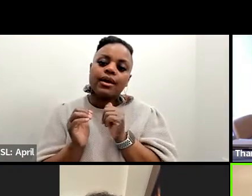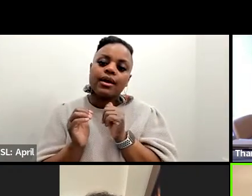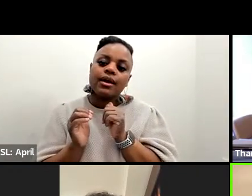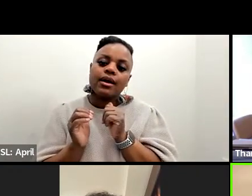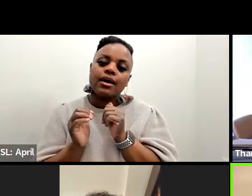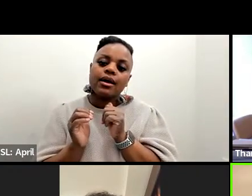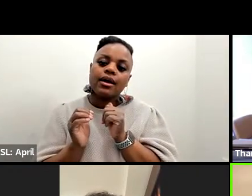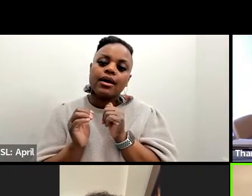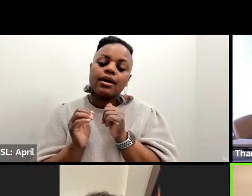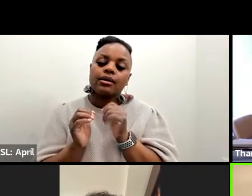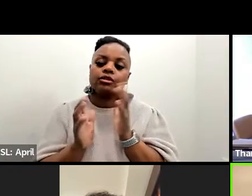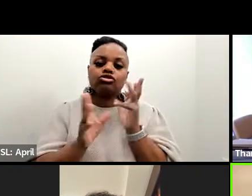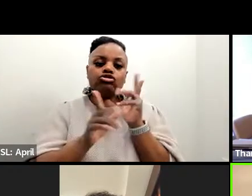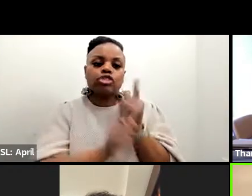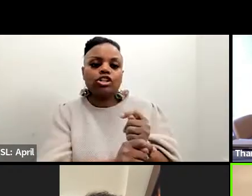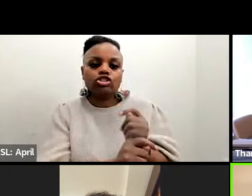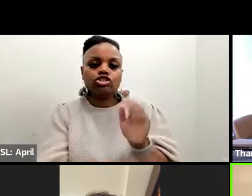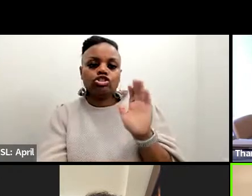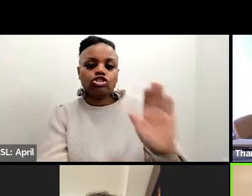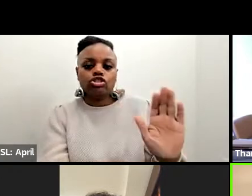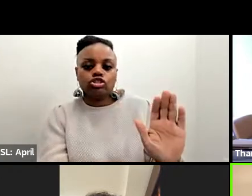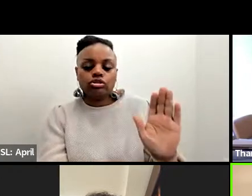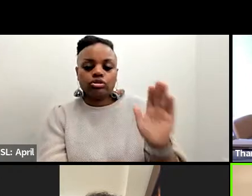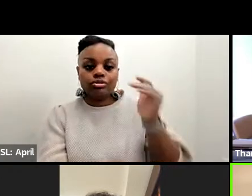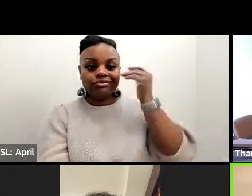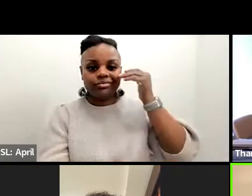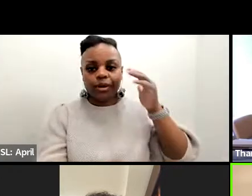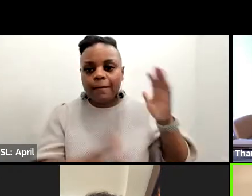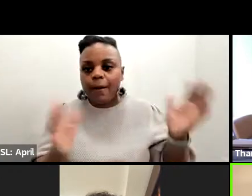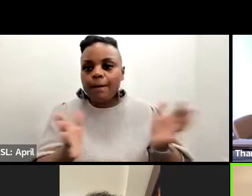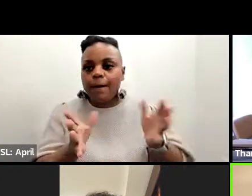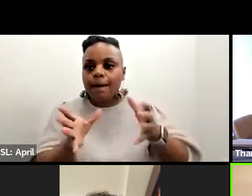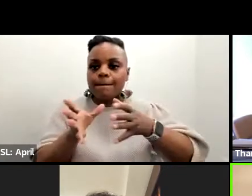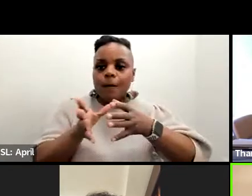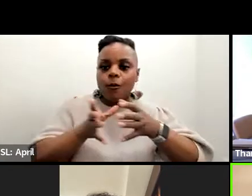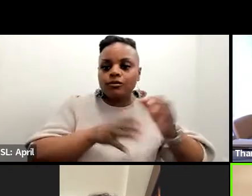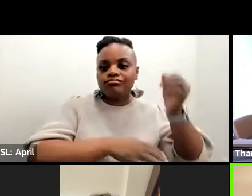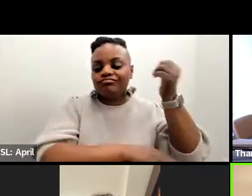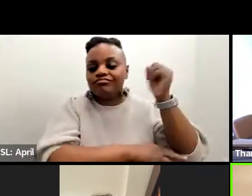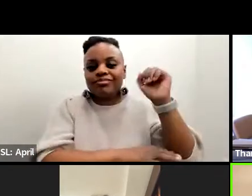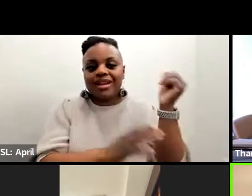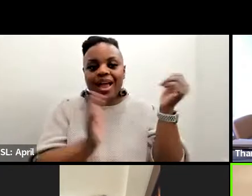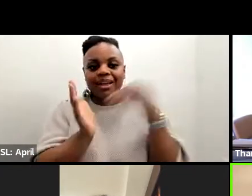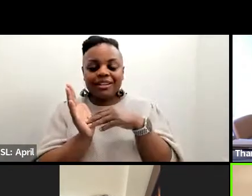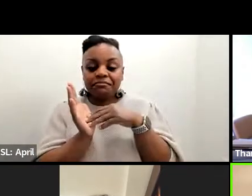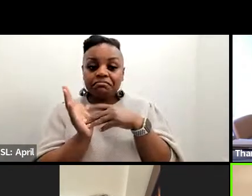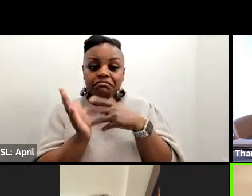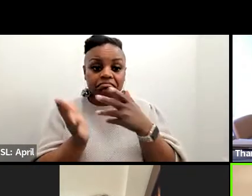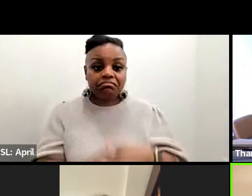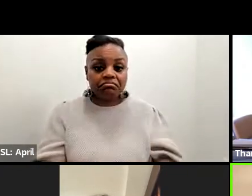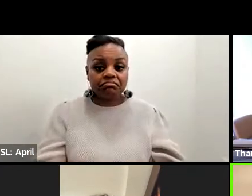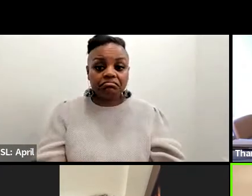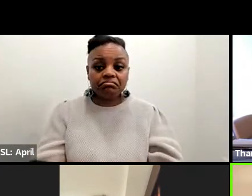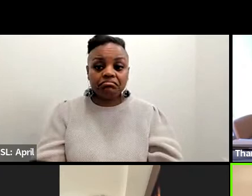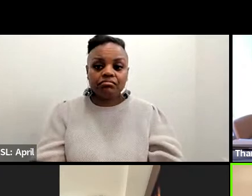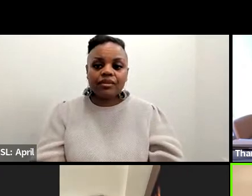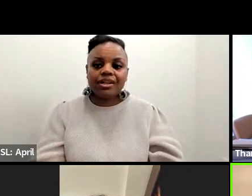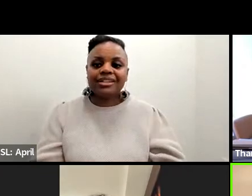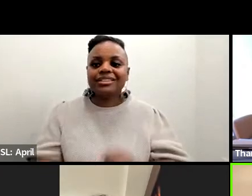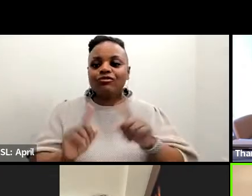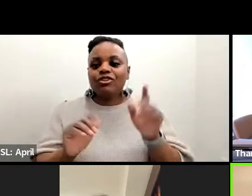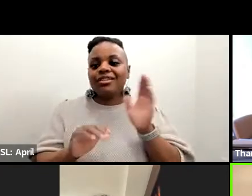mobilizing to believe again in the leadership of the Muslim Brotherhood. Outside Egypt or in the